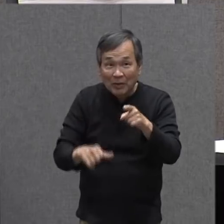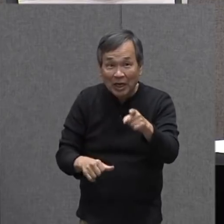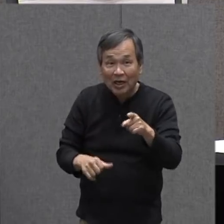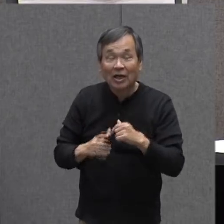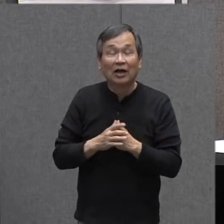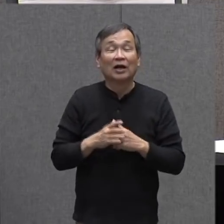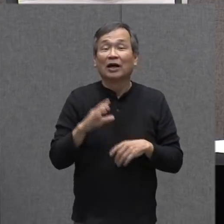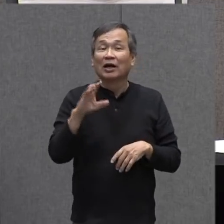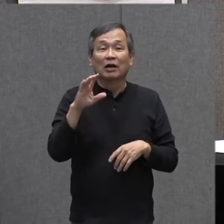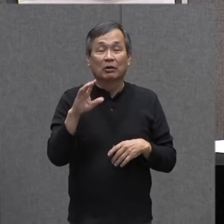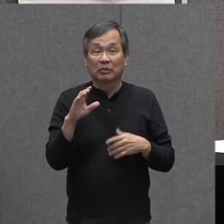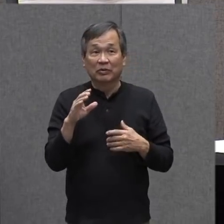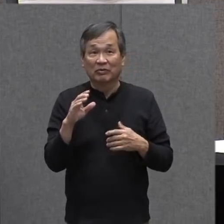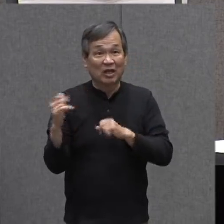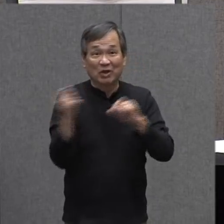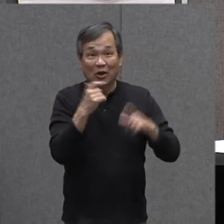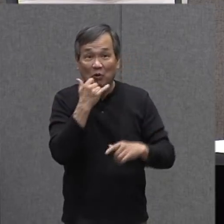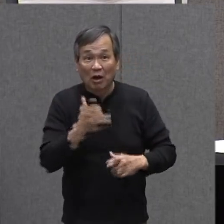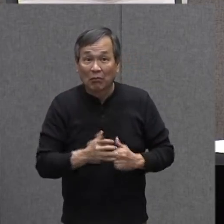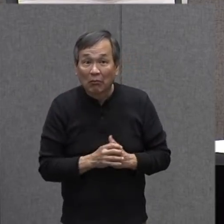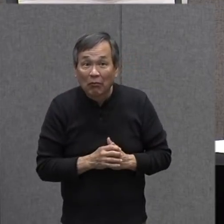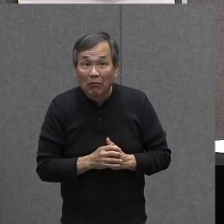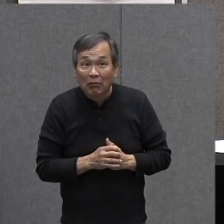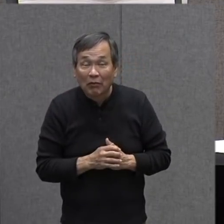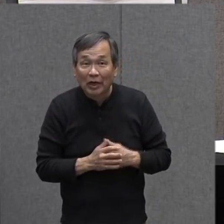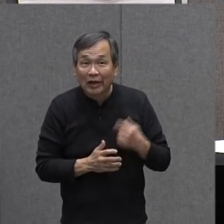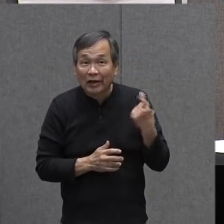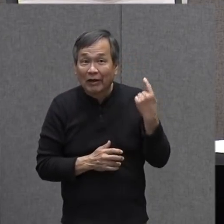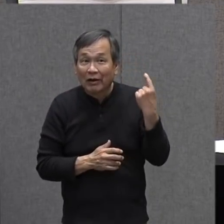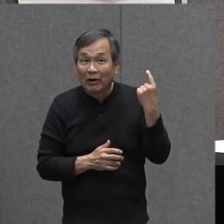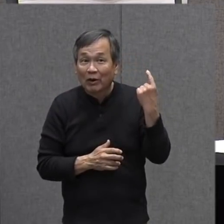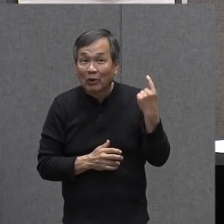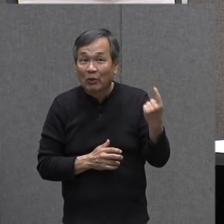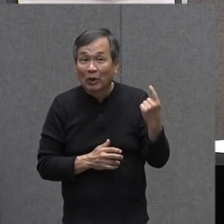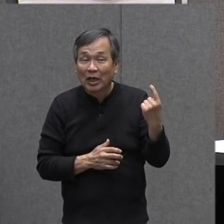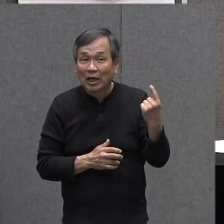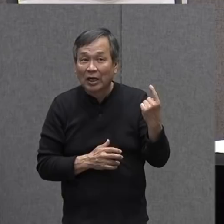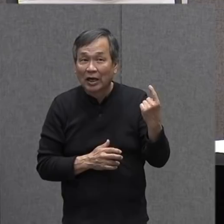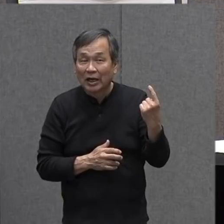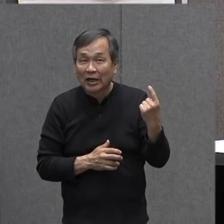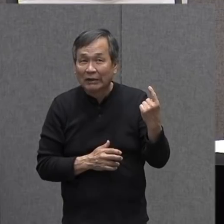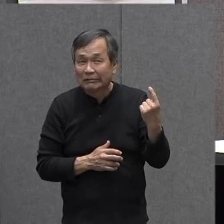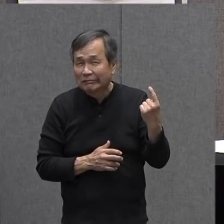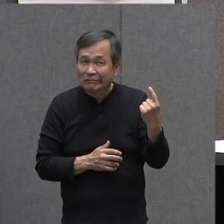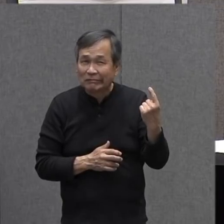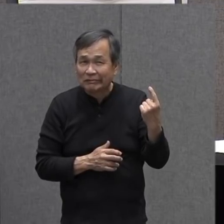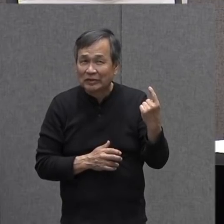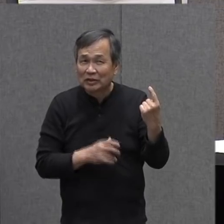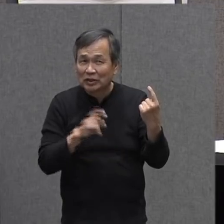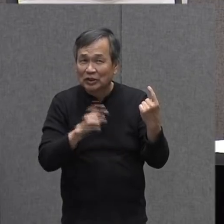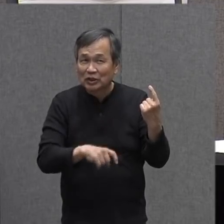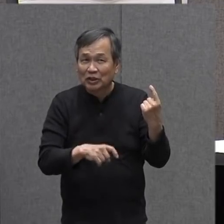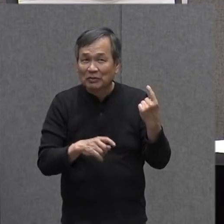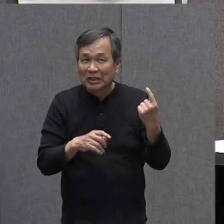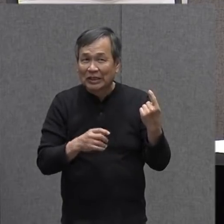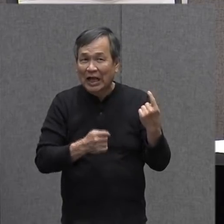always pulls objects down. Why don't we float off the Earth? Because of